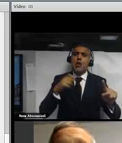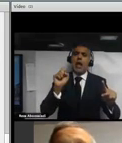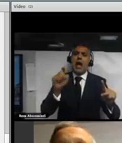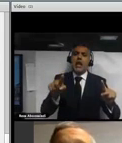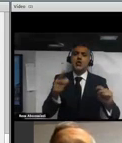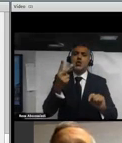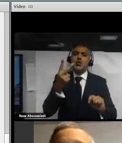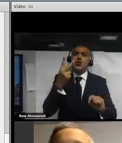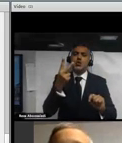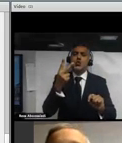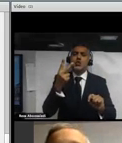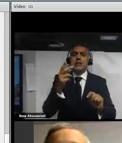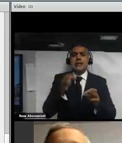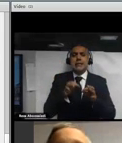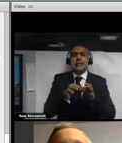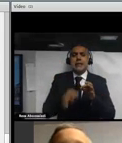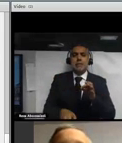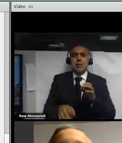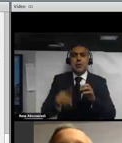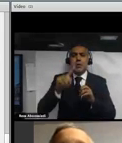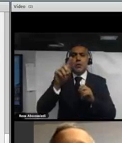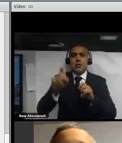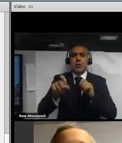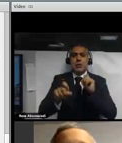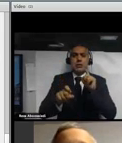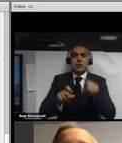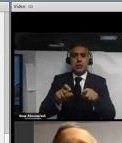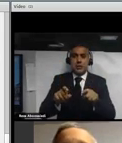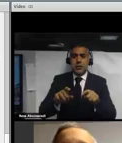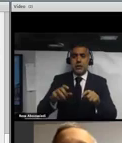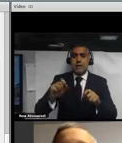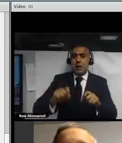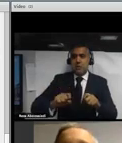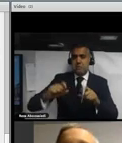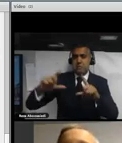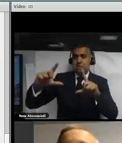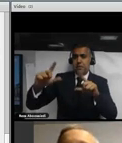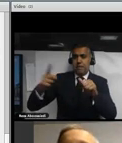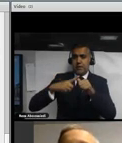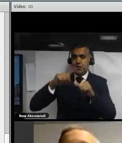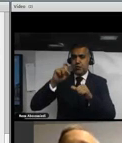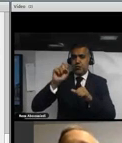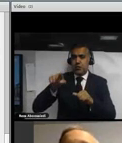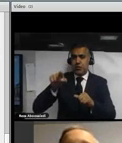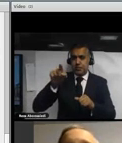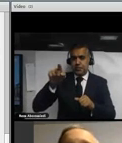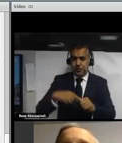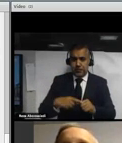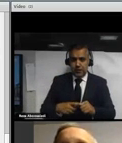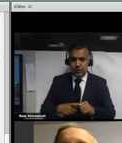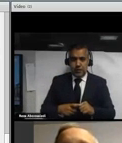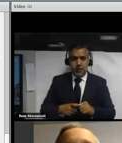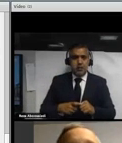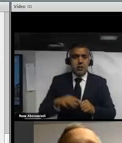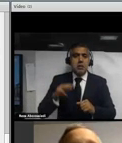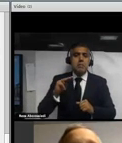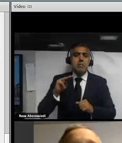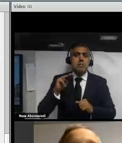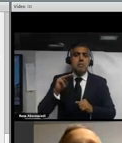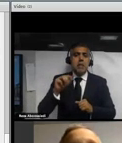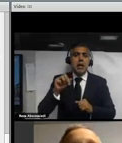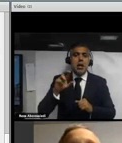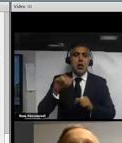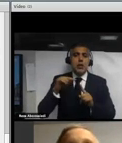simple polling questions, and we'll put the first question up there now. Mary can walk around